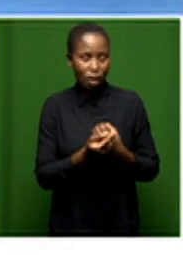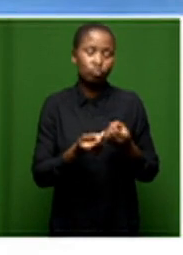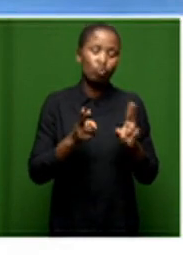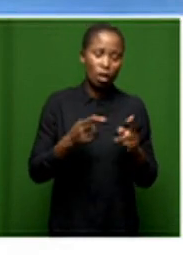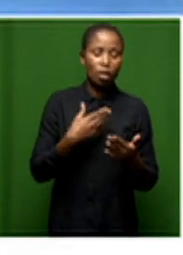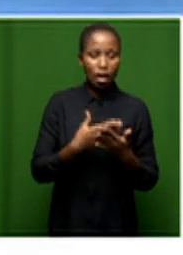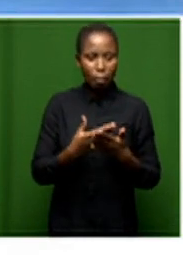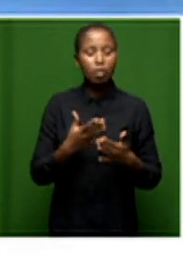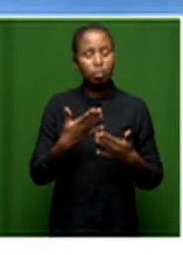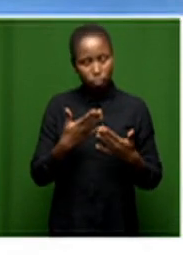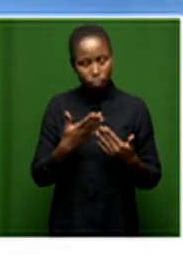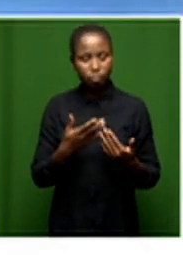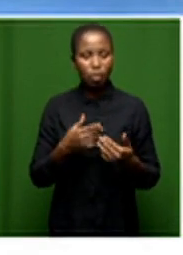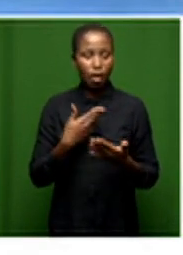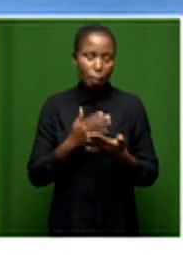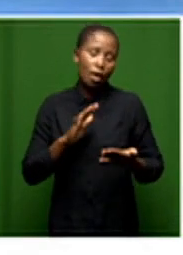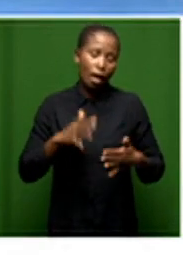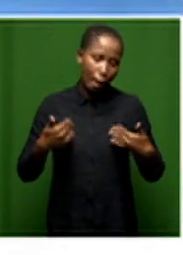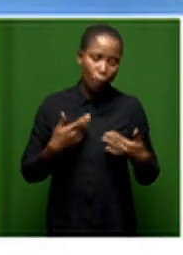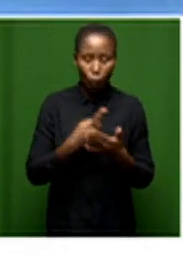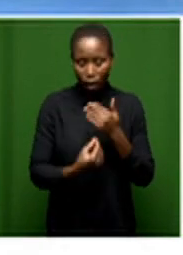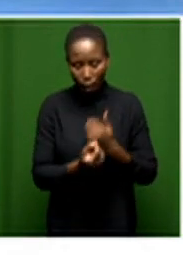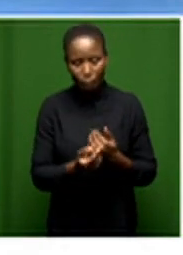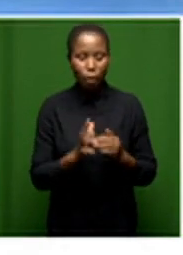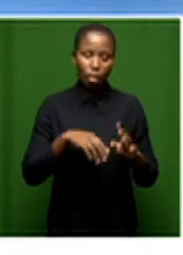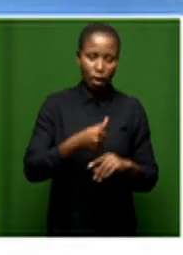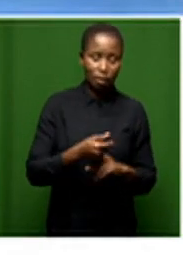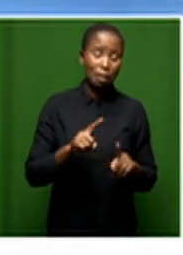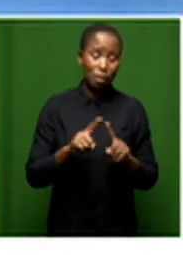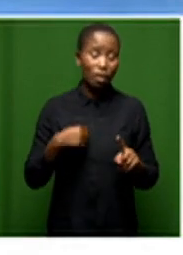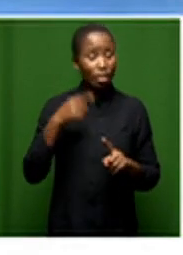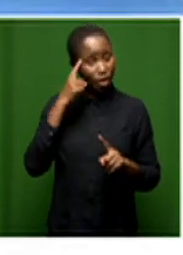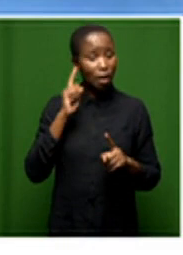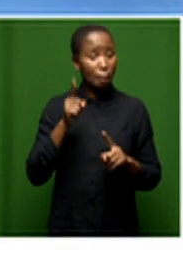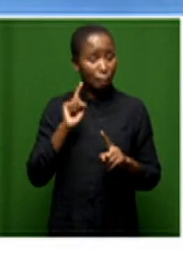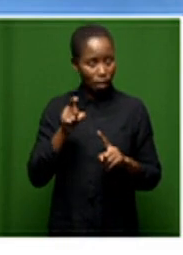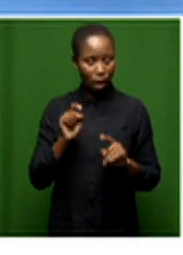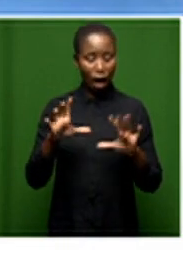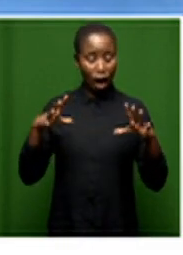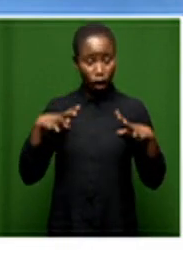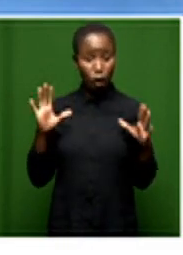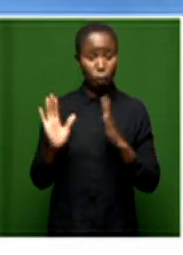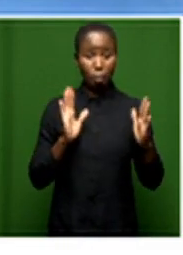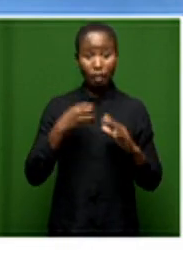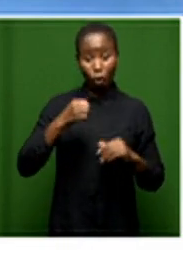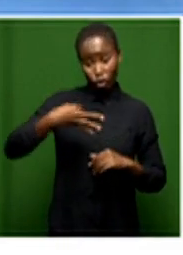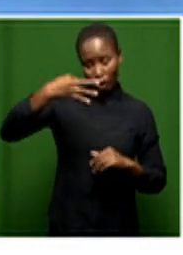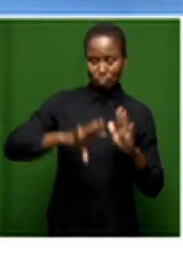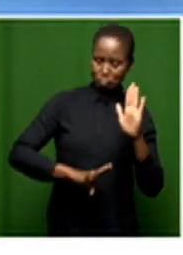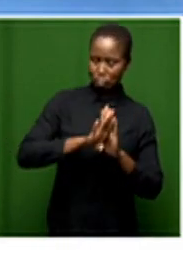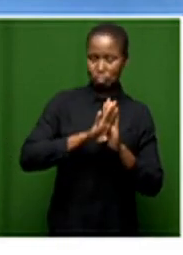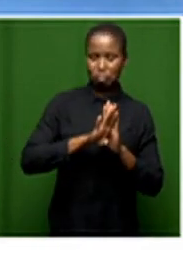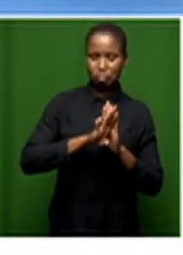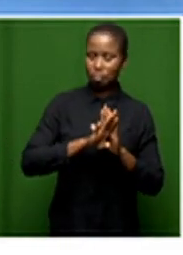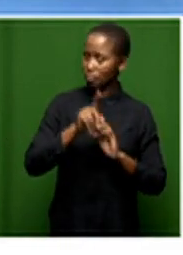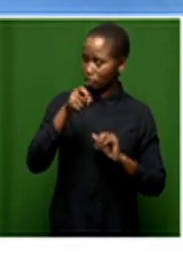prepare for the worst and then be grateful for what happens next. And I think we should prepare for a third wave, and we should be ready for it.